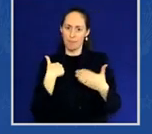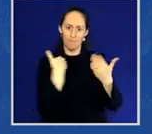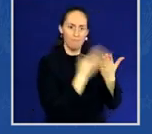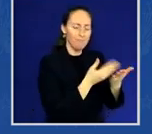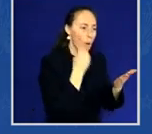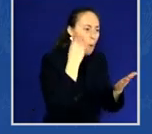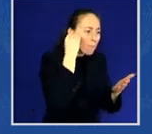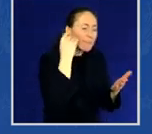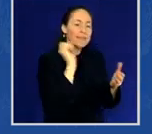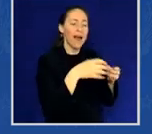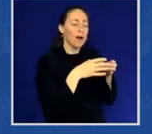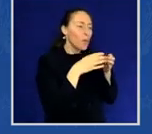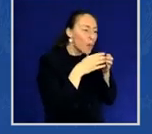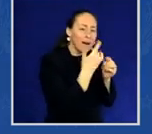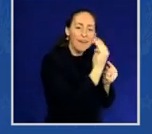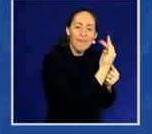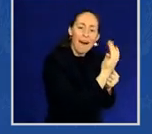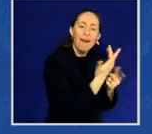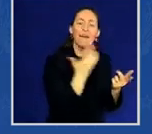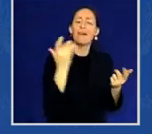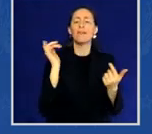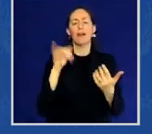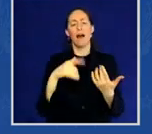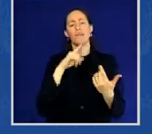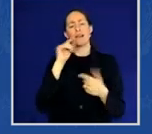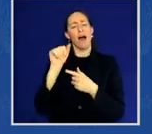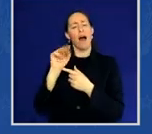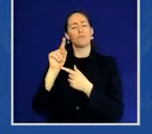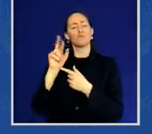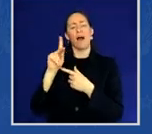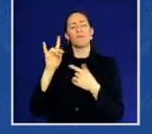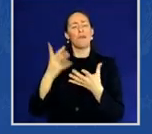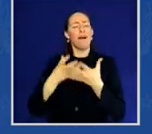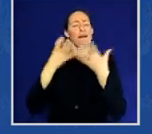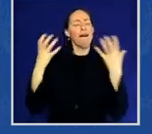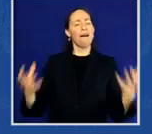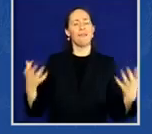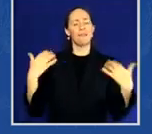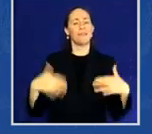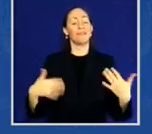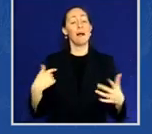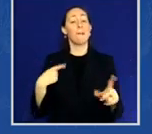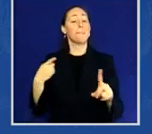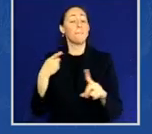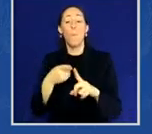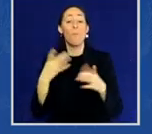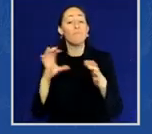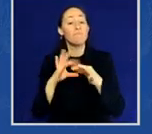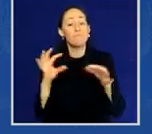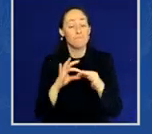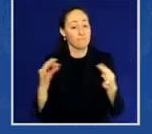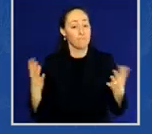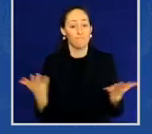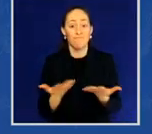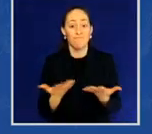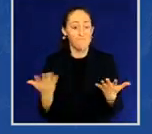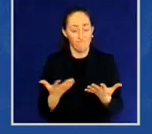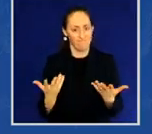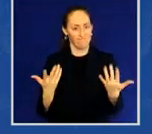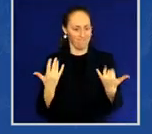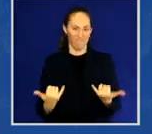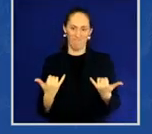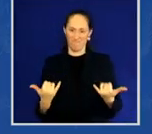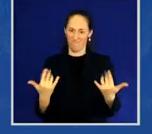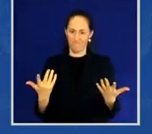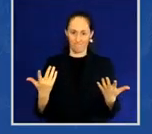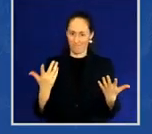And, you know, the fact of the matter is, if we were able to, which is now beyond the ability to pay for it, but if we're able to straighten